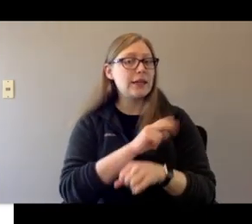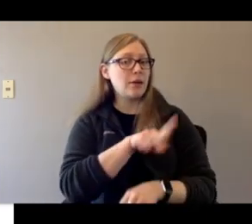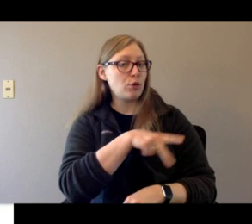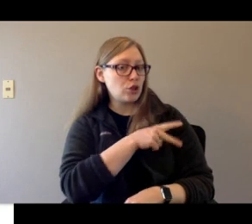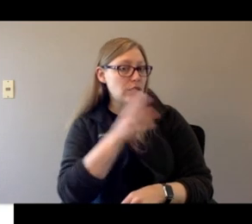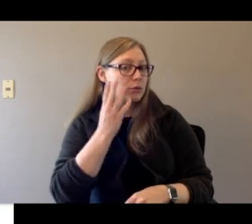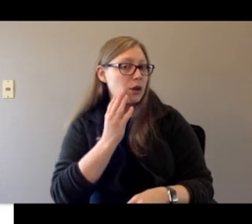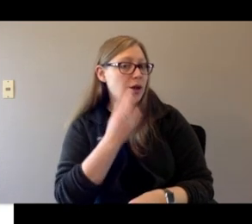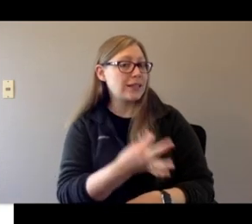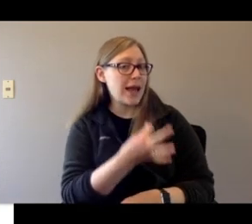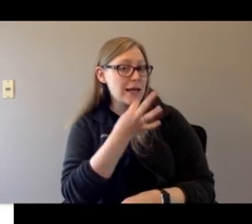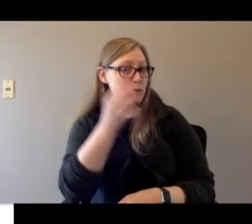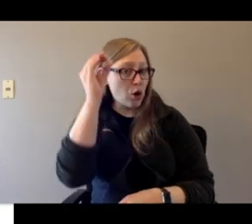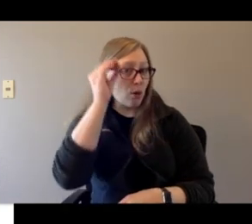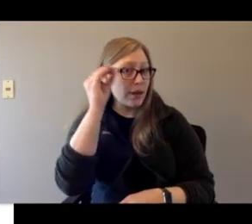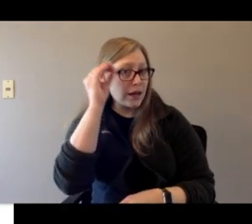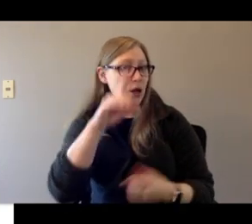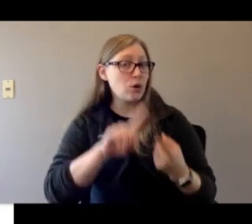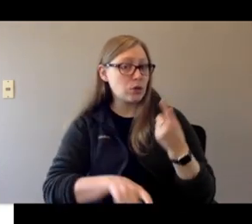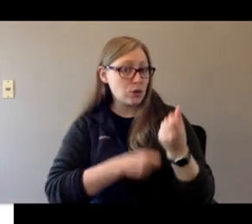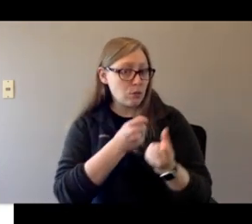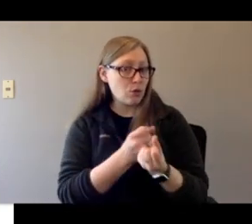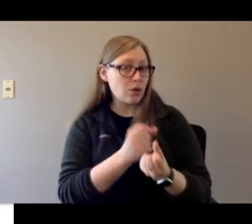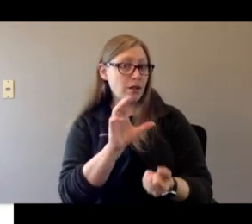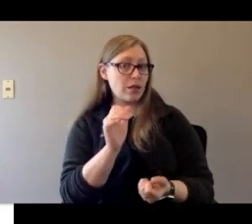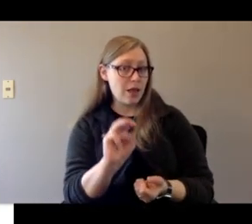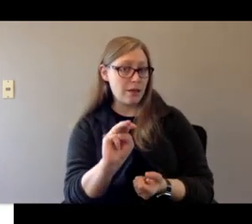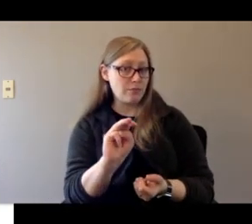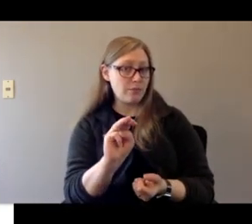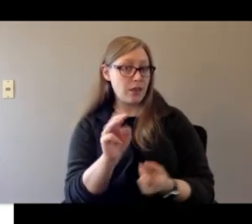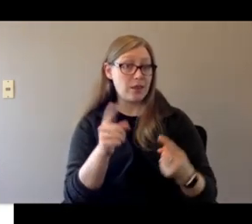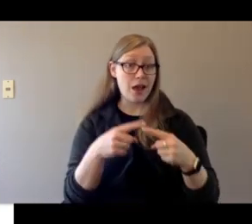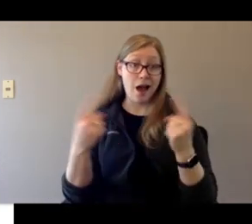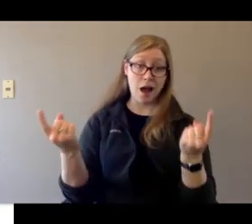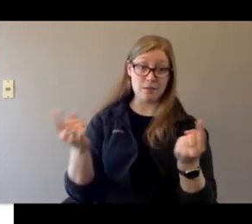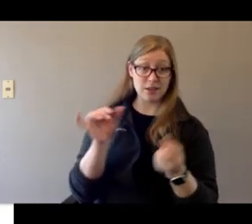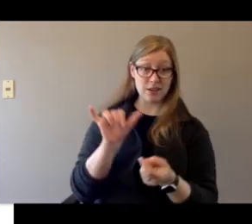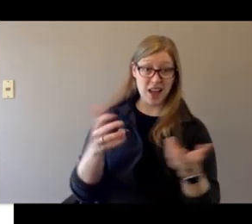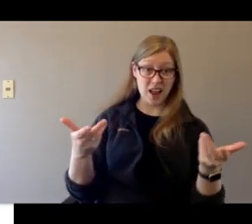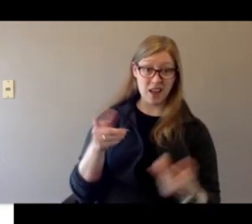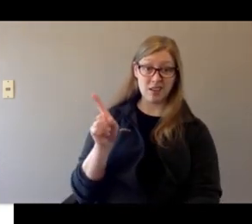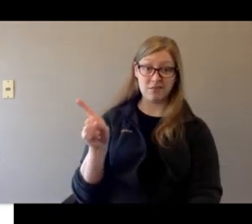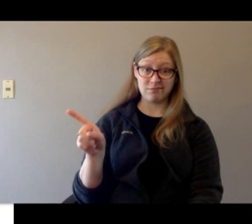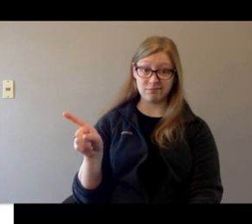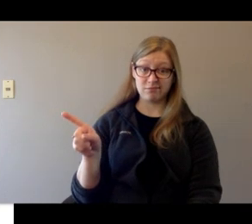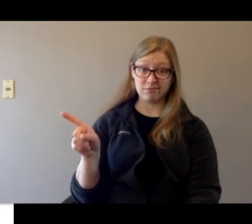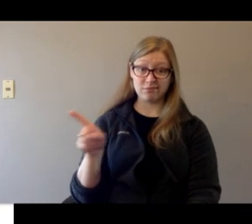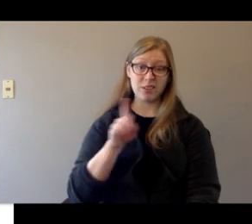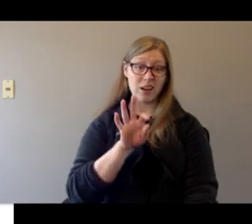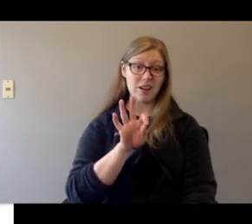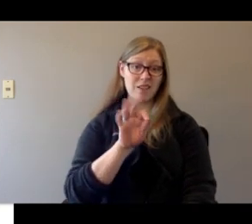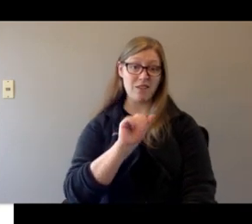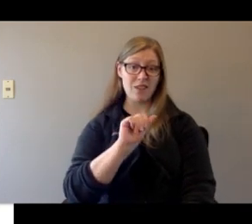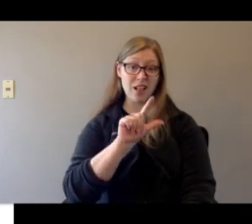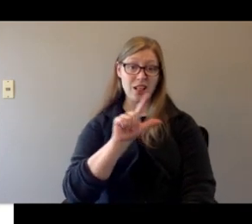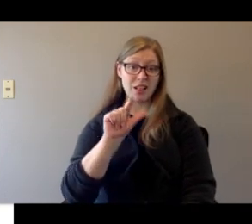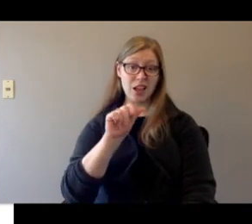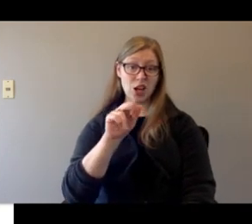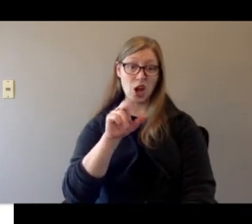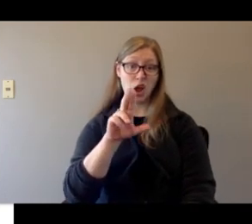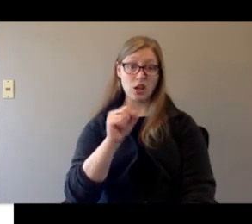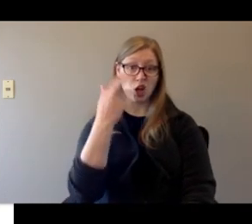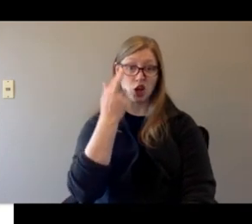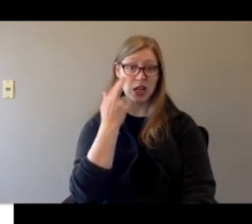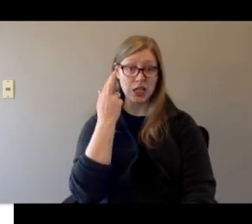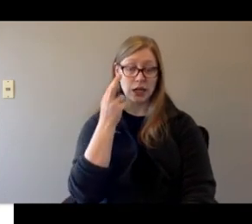their claim. Now, the opposite of that is fallacious reasoning. And this is reasoning that does not provide the